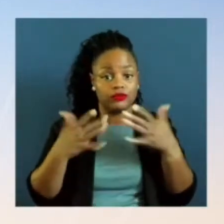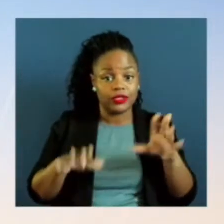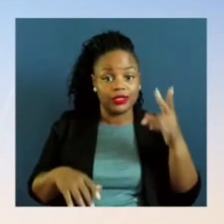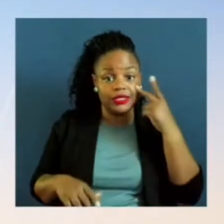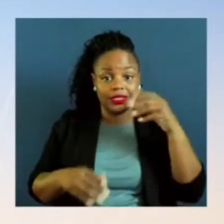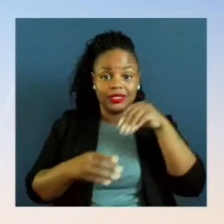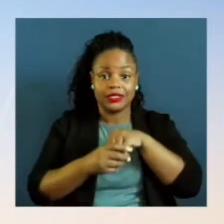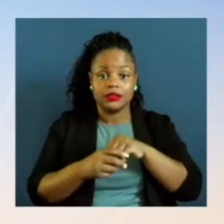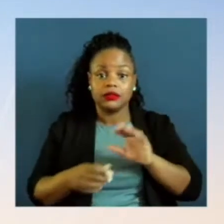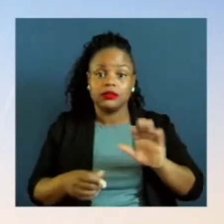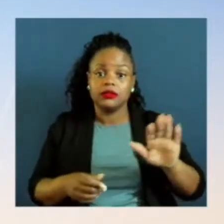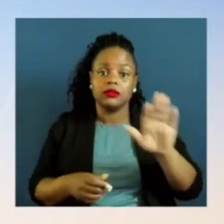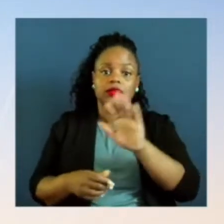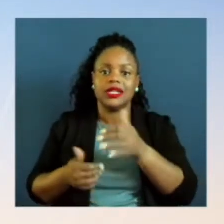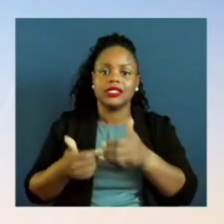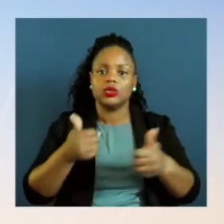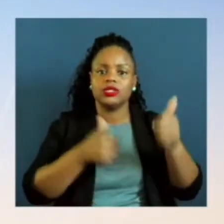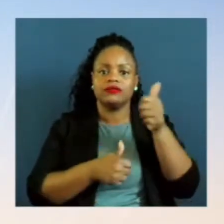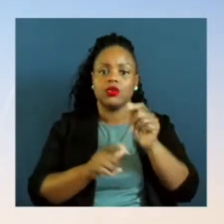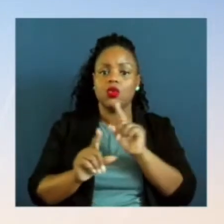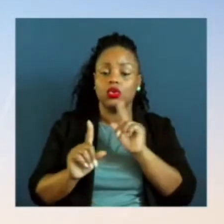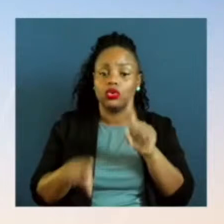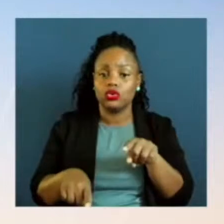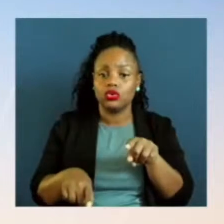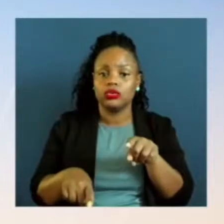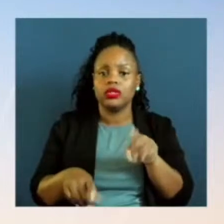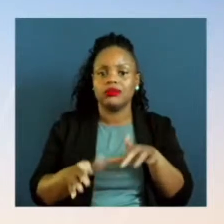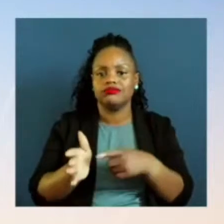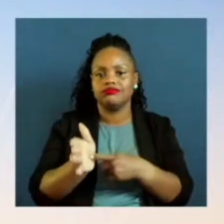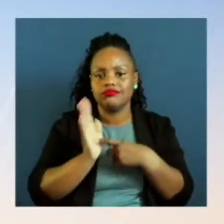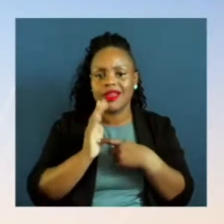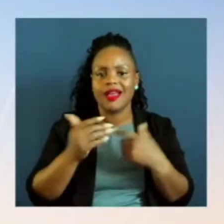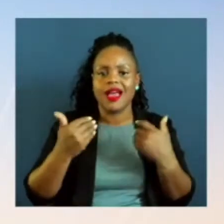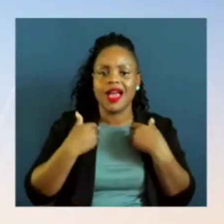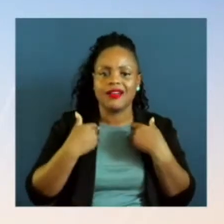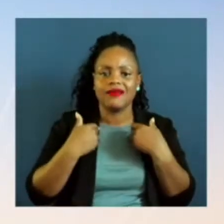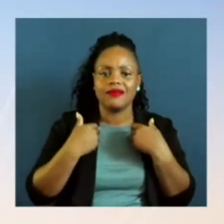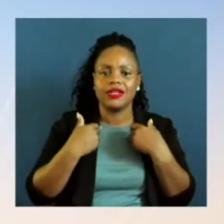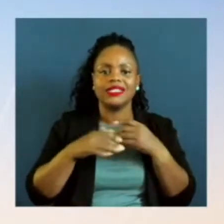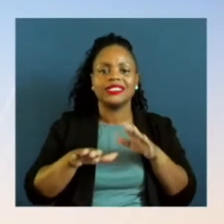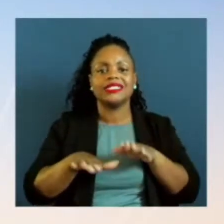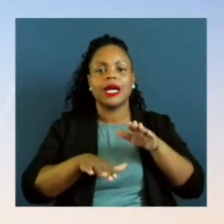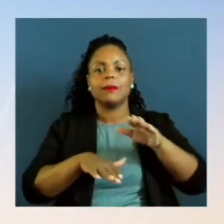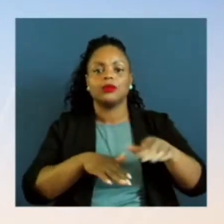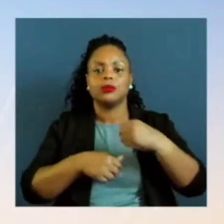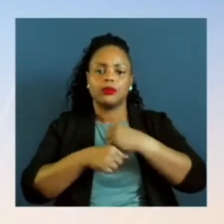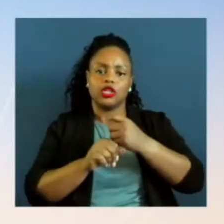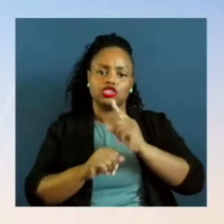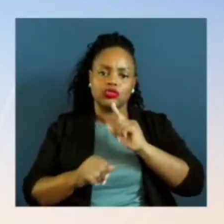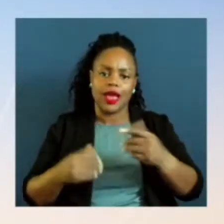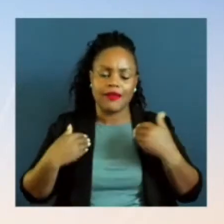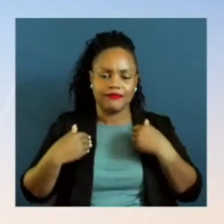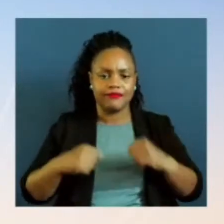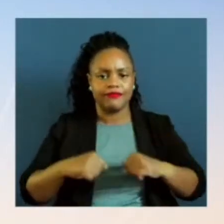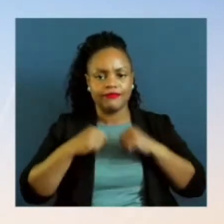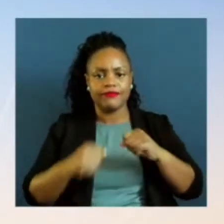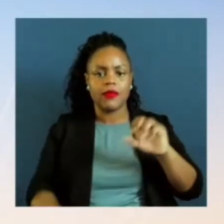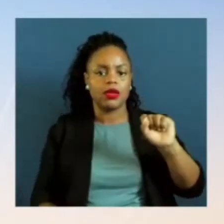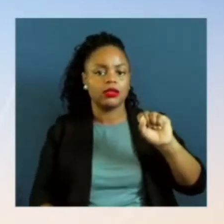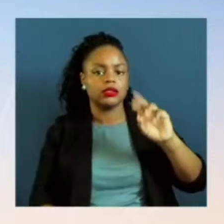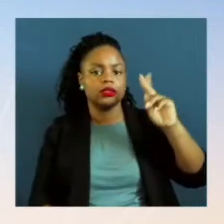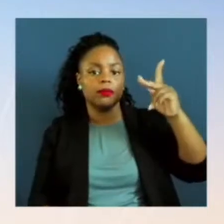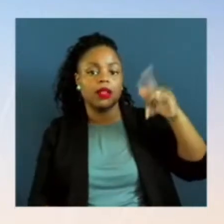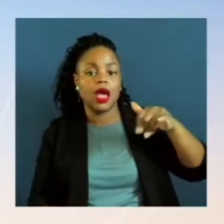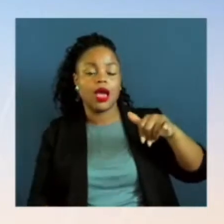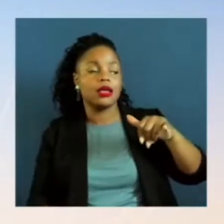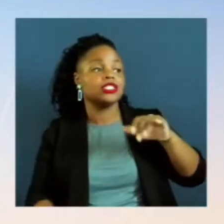putting in place certain steps to ensure secure supply chains for products, and those are rolling out. Indeed, as well, I think you